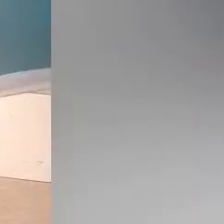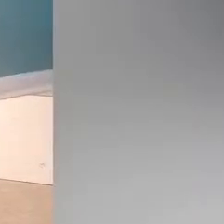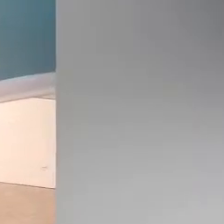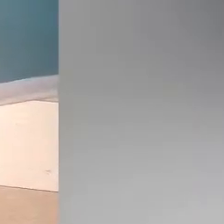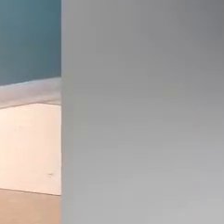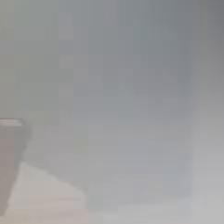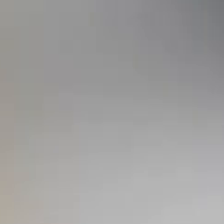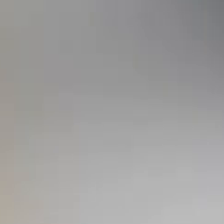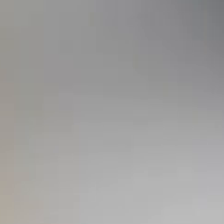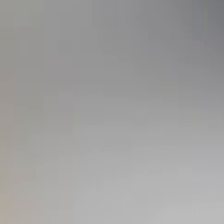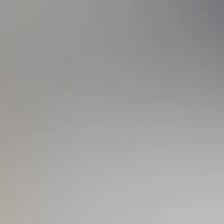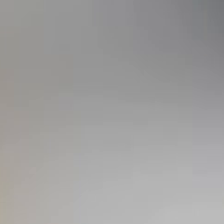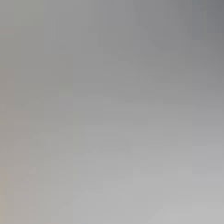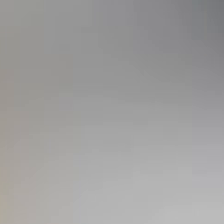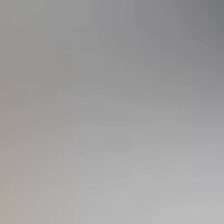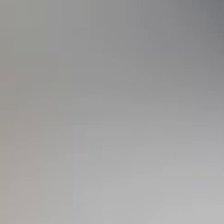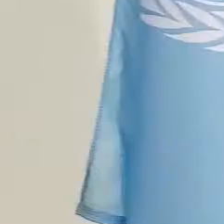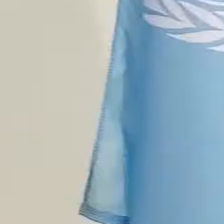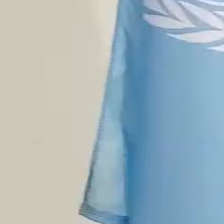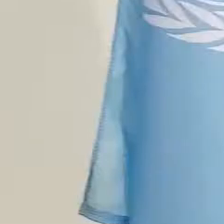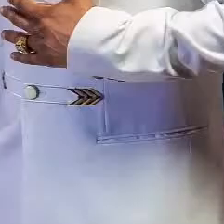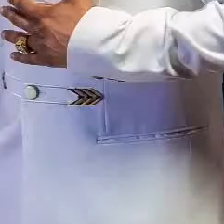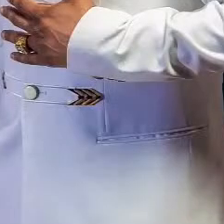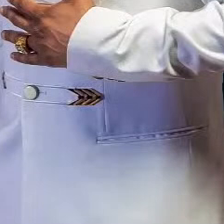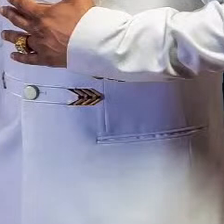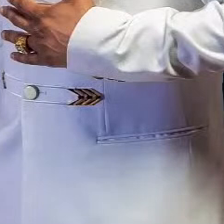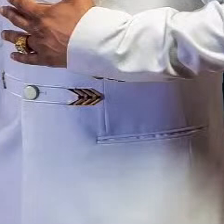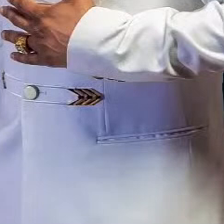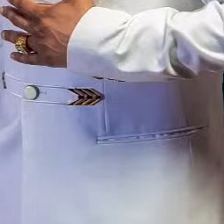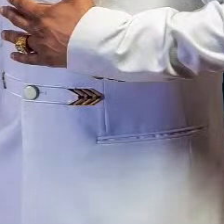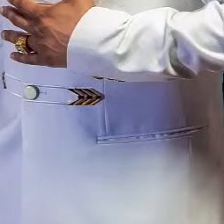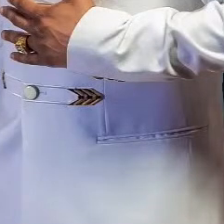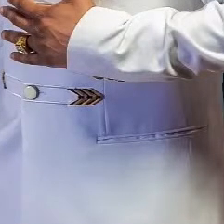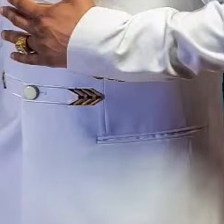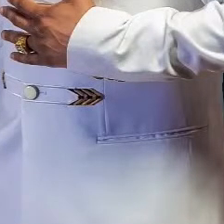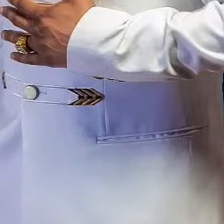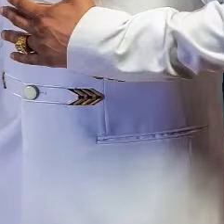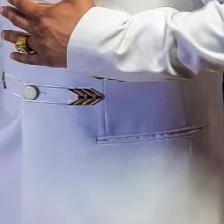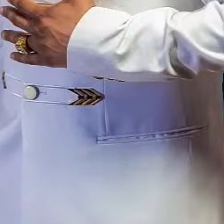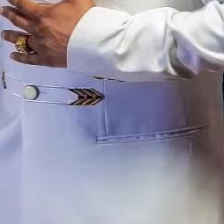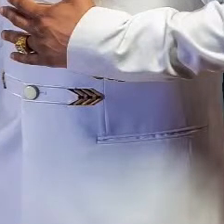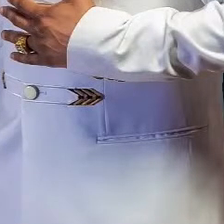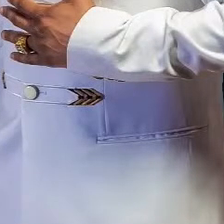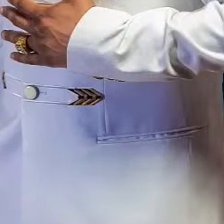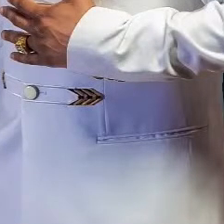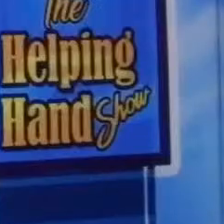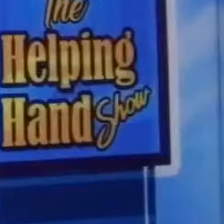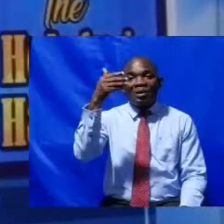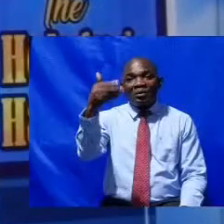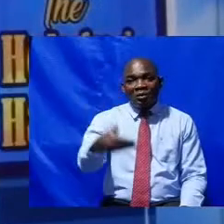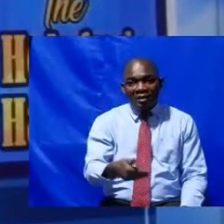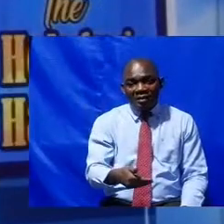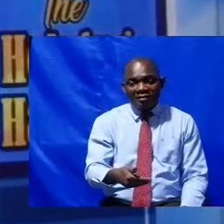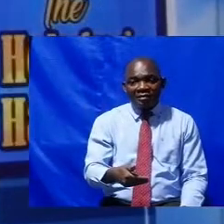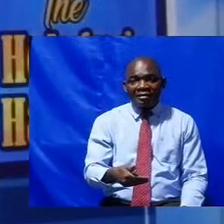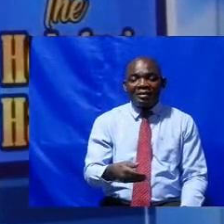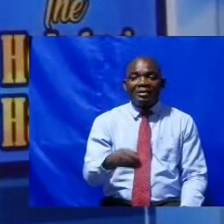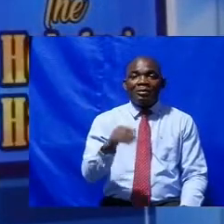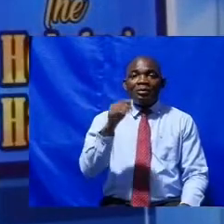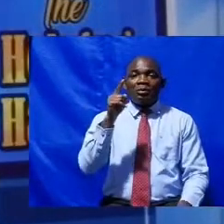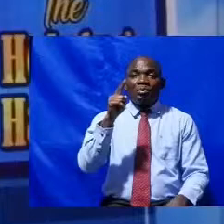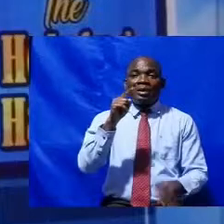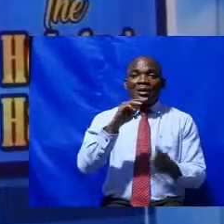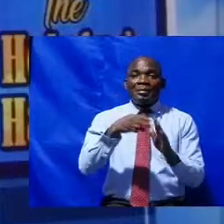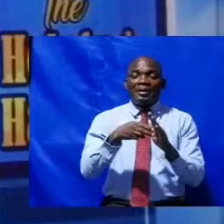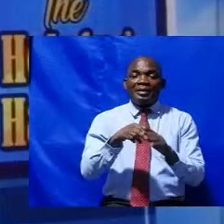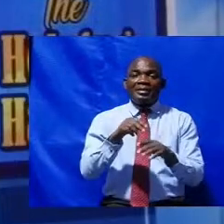Success is a product of hard and wise work. Here's 60 Second Success with the Bishop. Stay tuned. Welcome. Welcome to